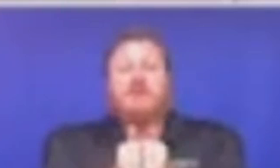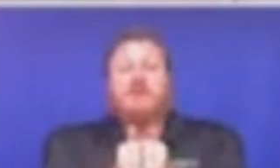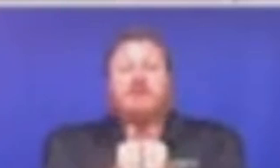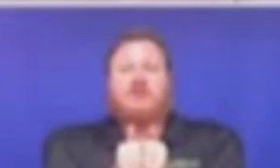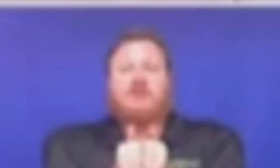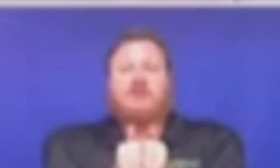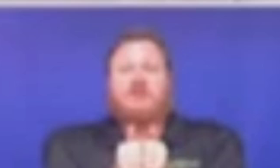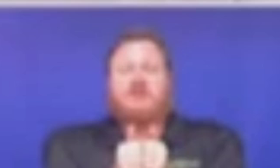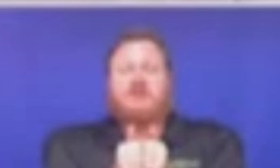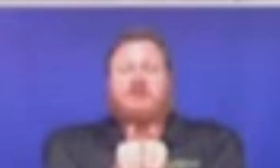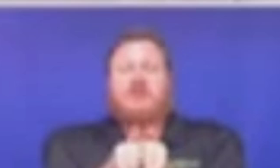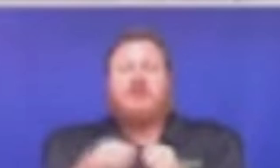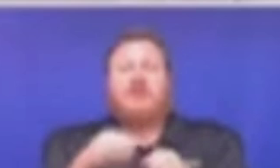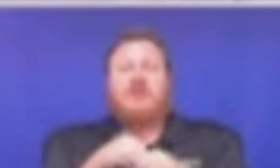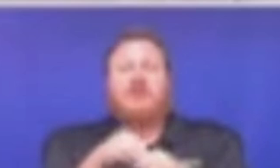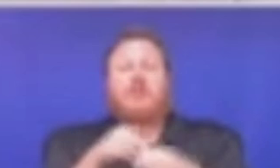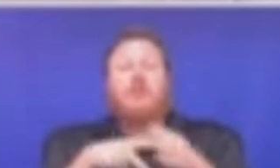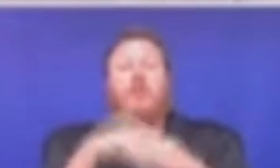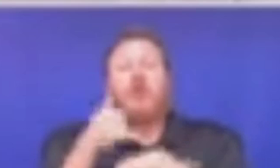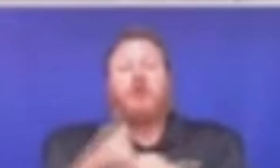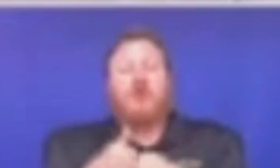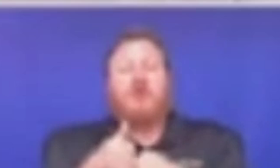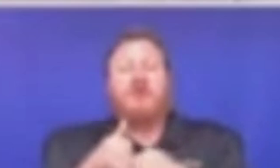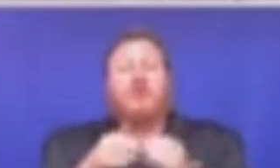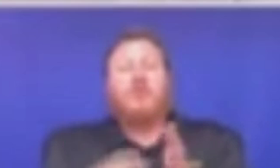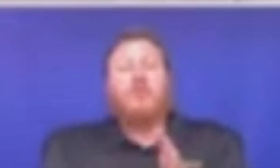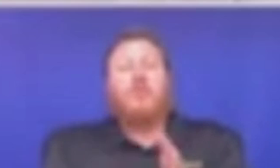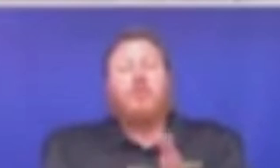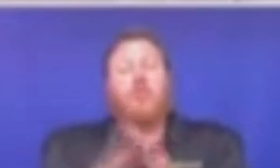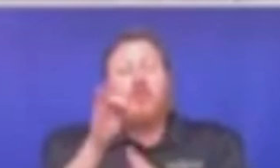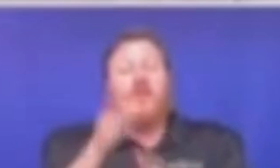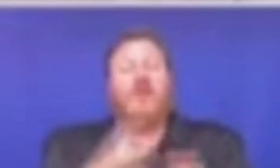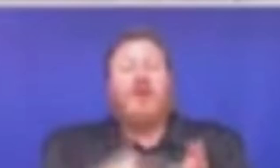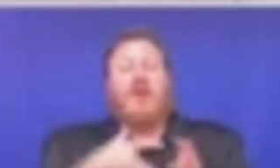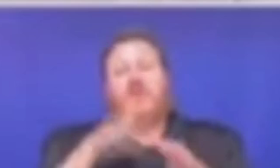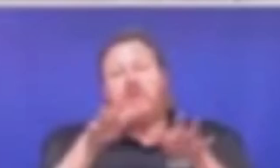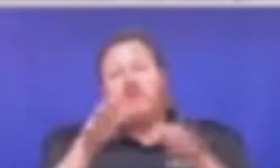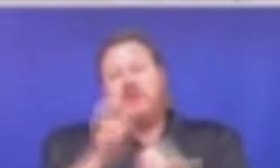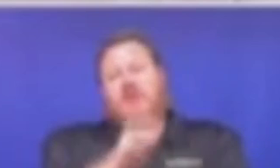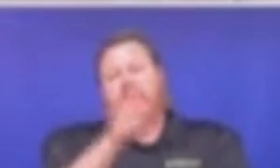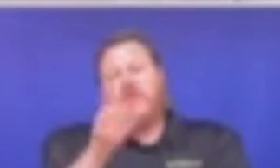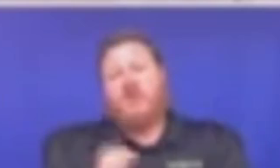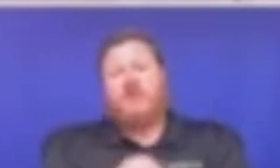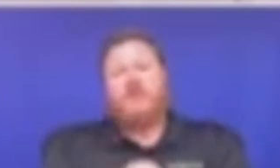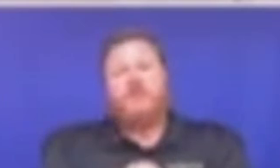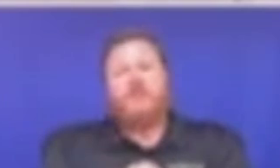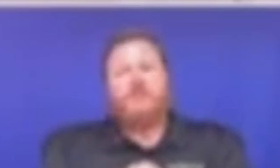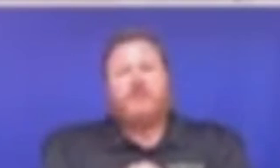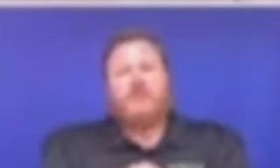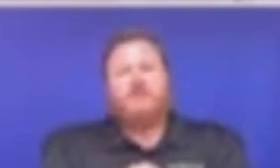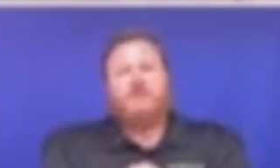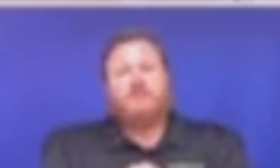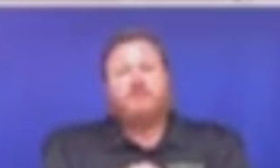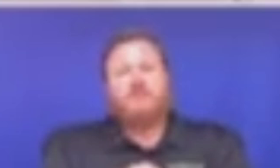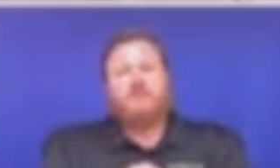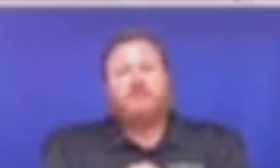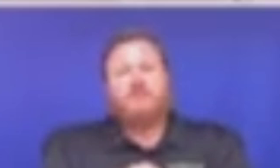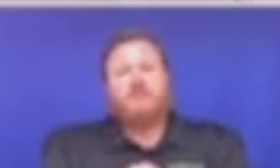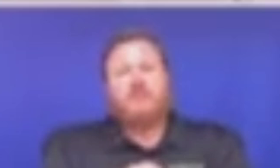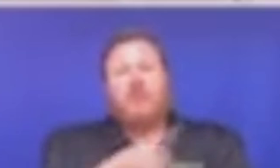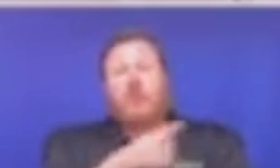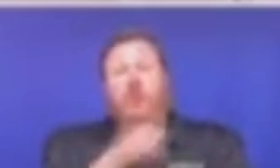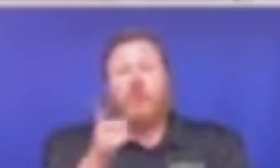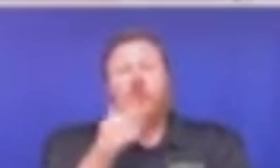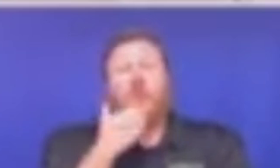in the project of improving the lives of South Africans. And so therefore, those who have this